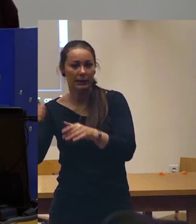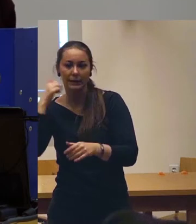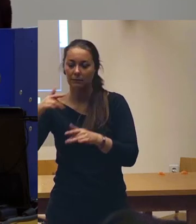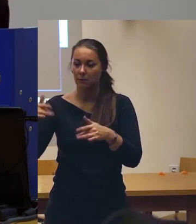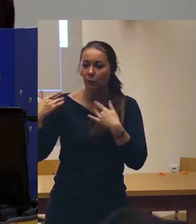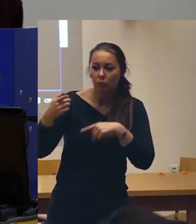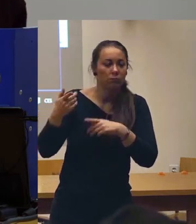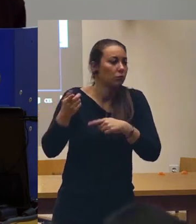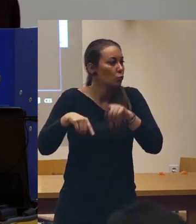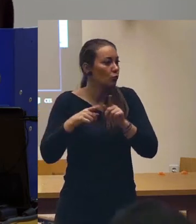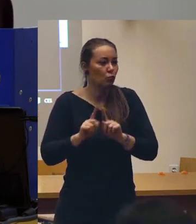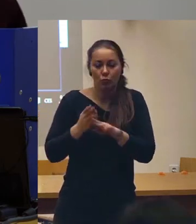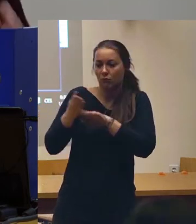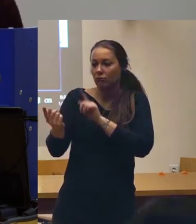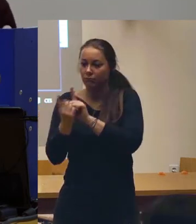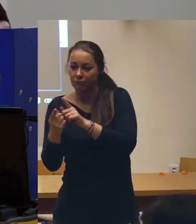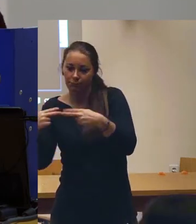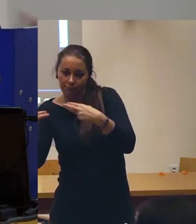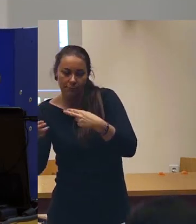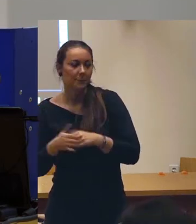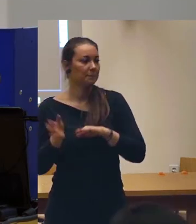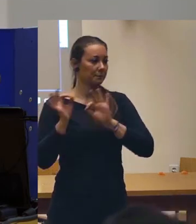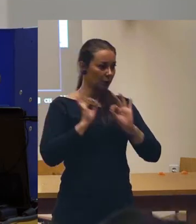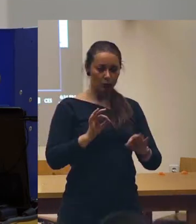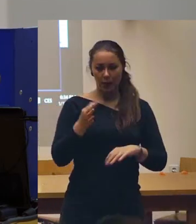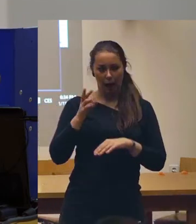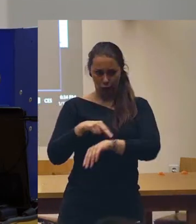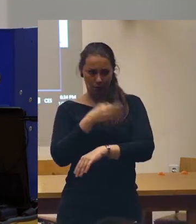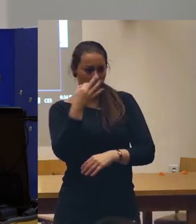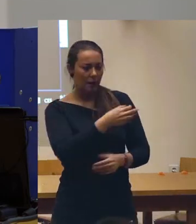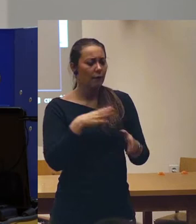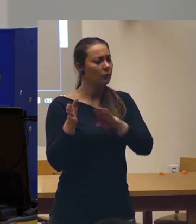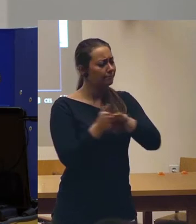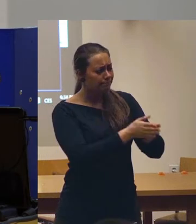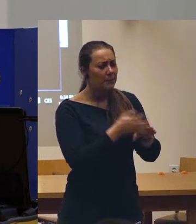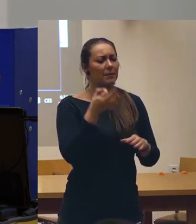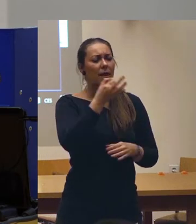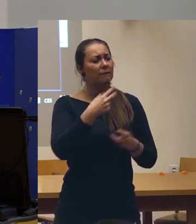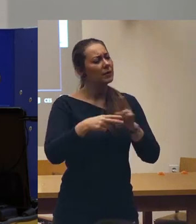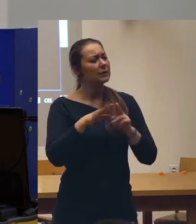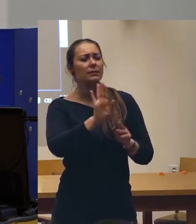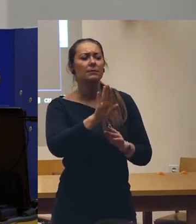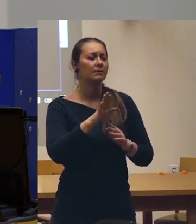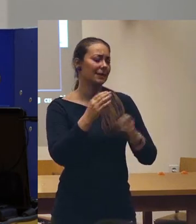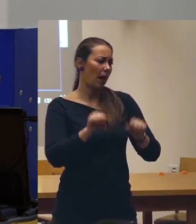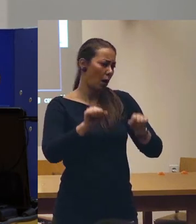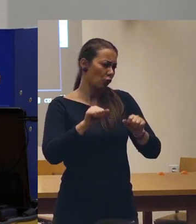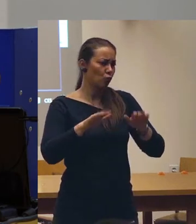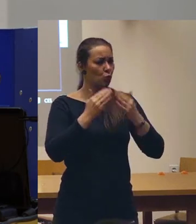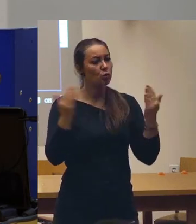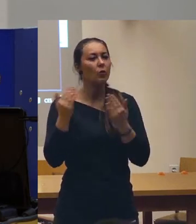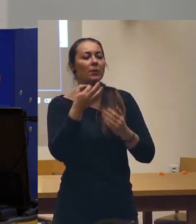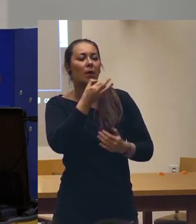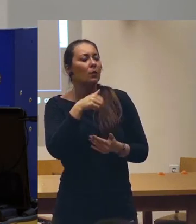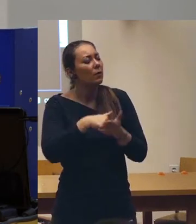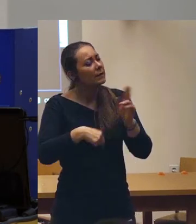okay, let's start talk more specific about the specific program of Garage Museum. What was the first program, and